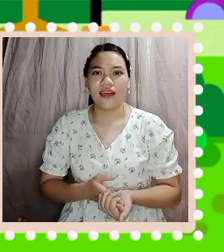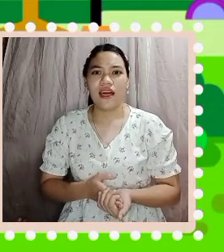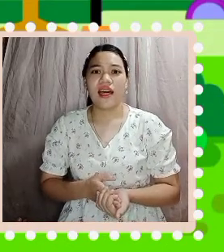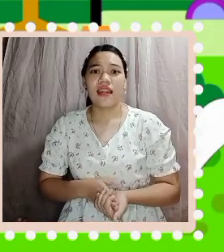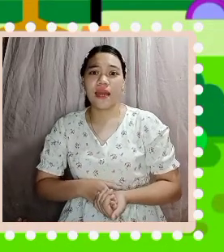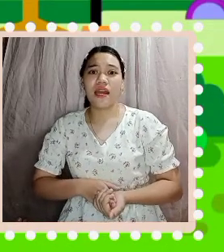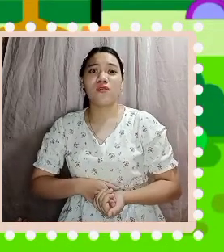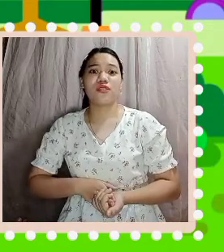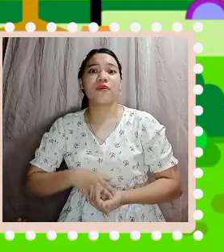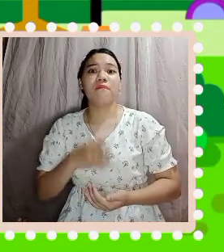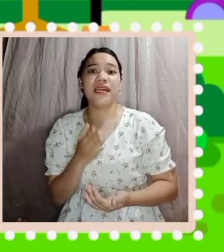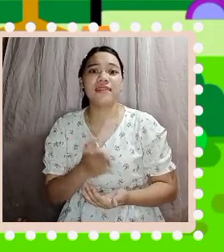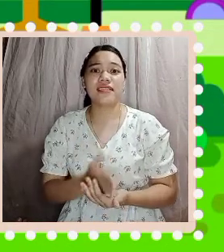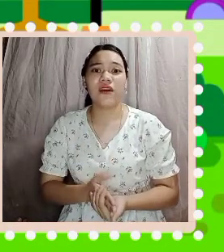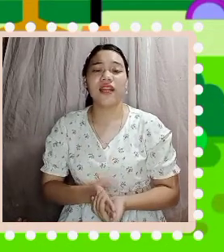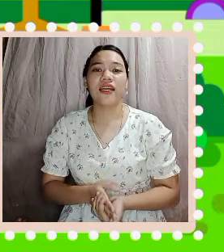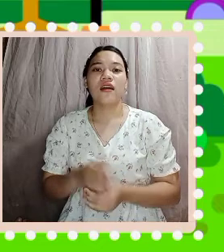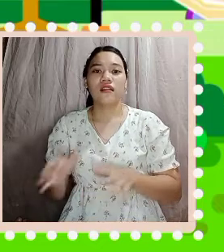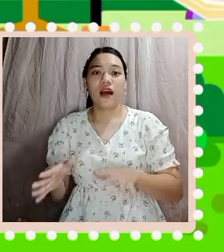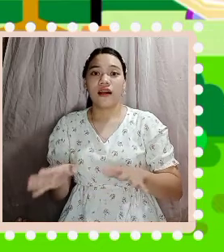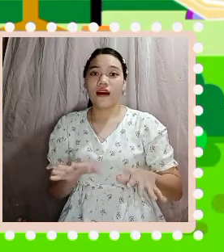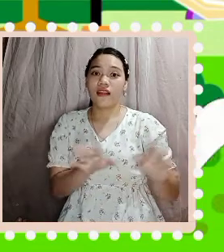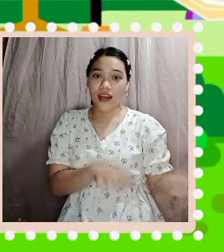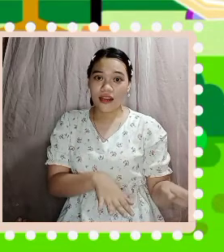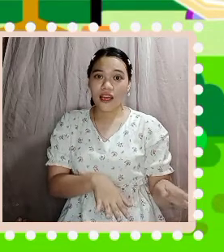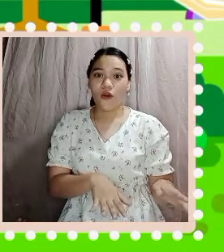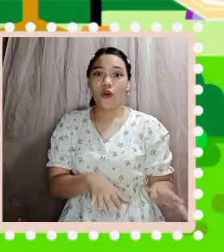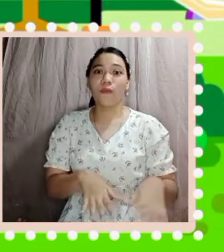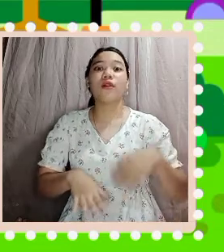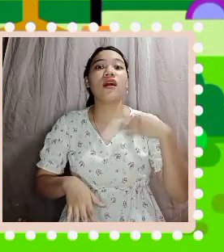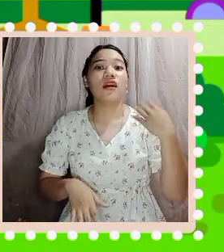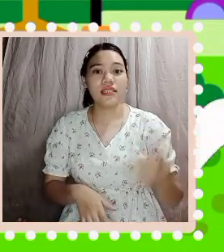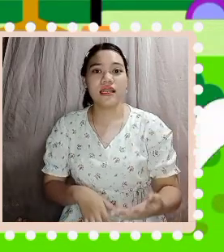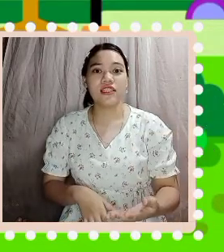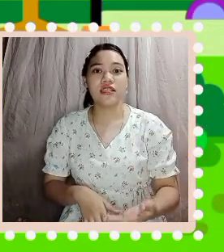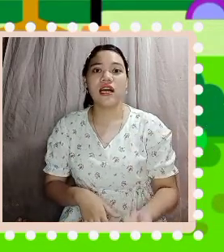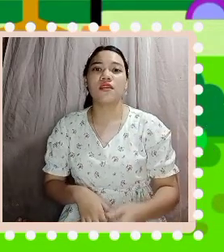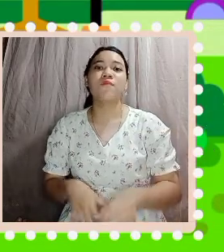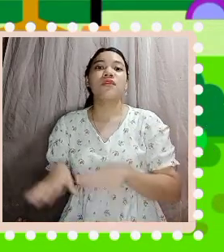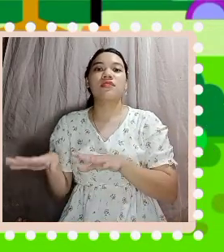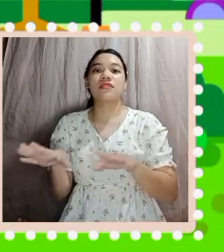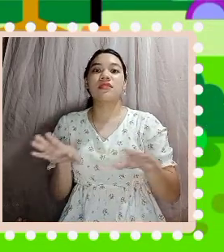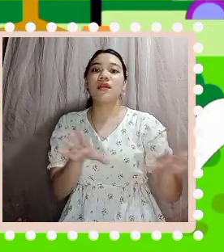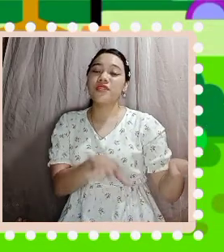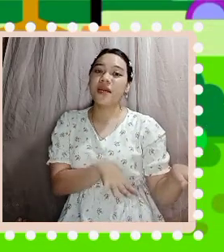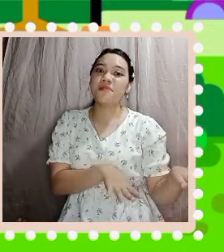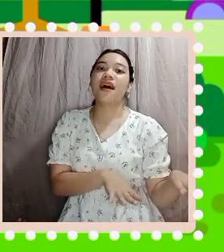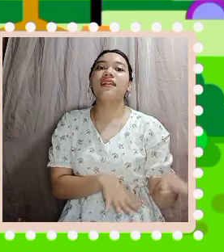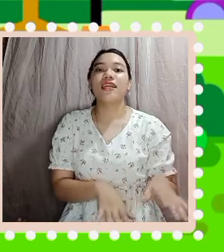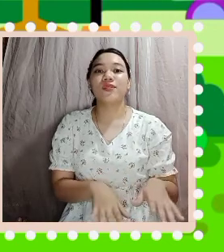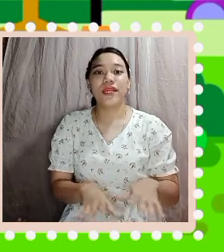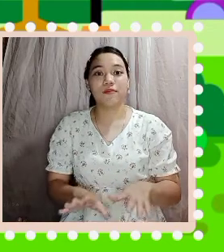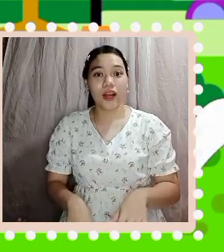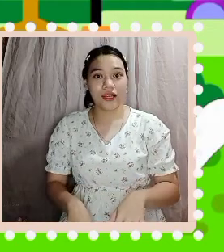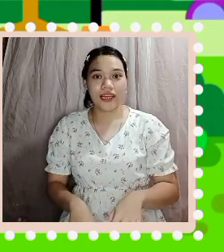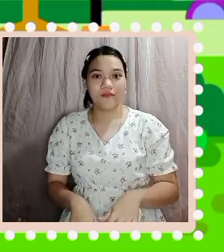outside. They may also repeat the sound like the, daddy, or prolong consonants such as sometimes I